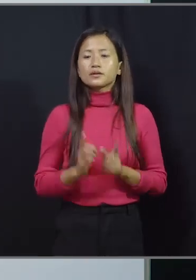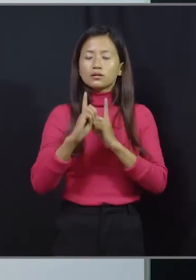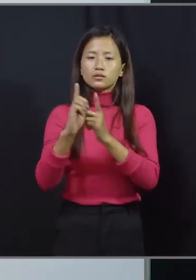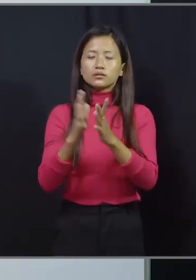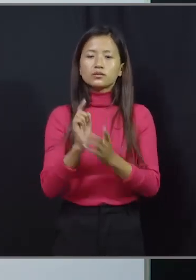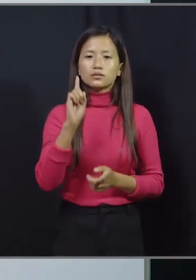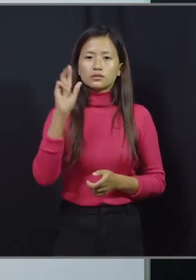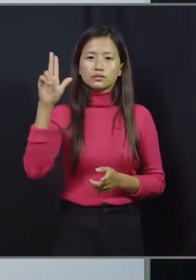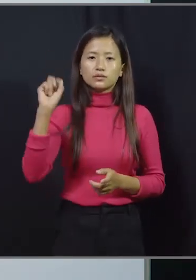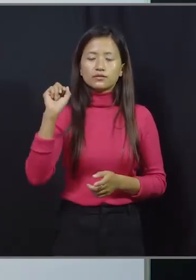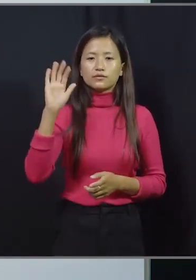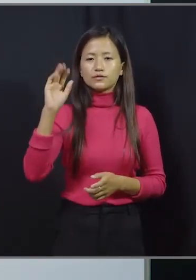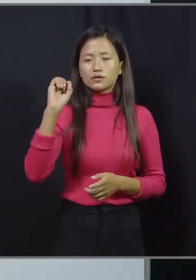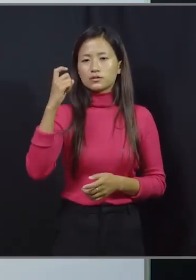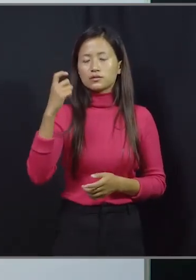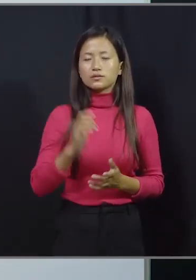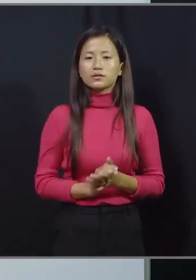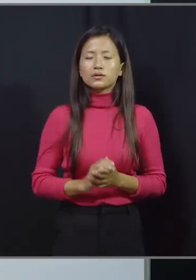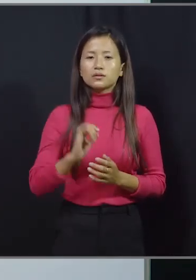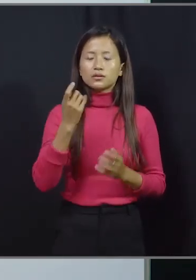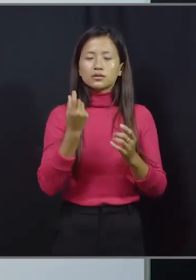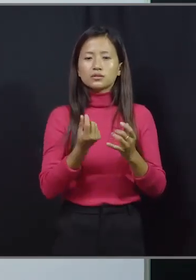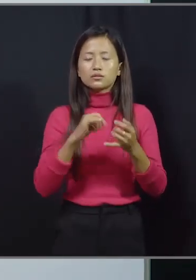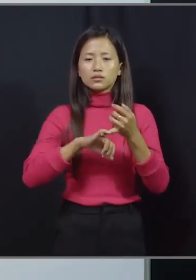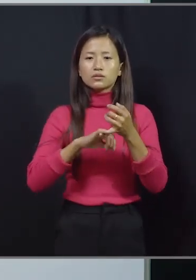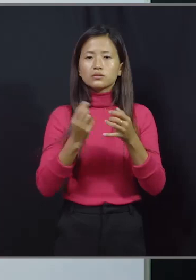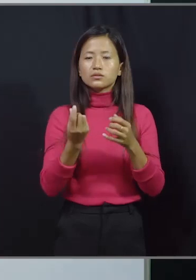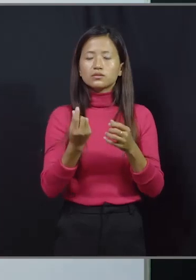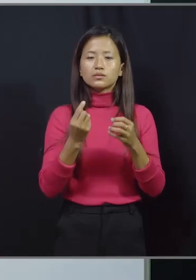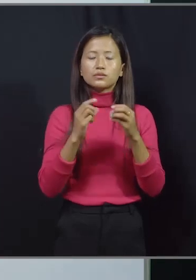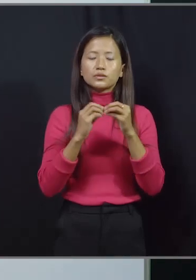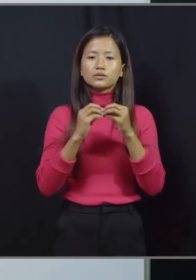of 1857. The first is subsidiary alliance.